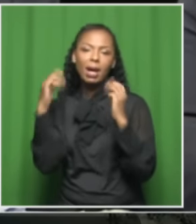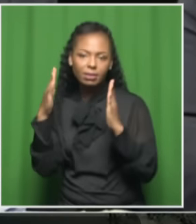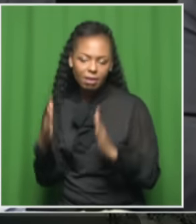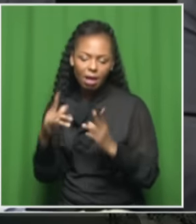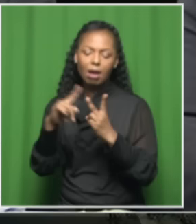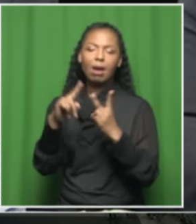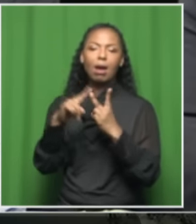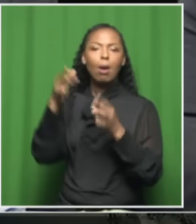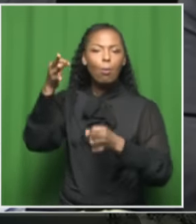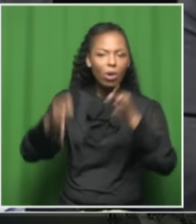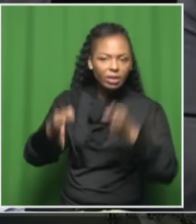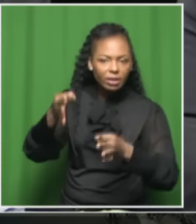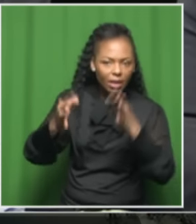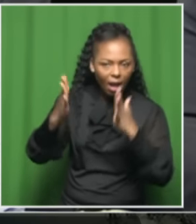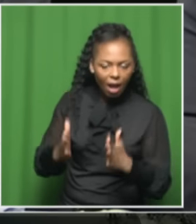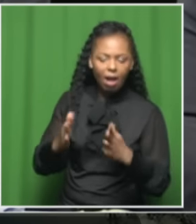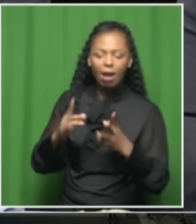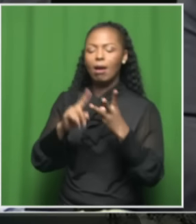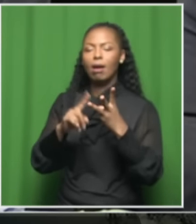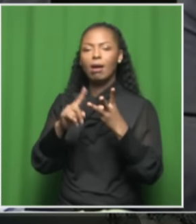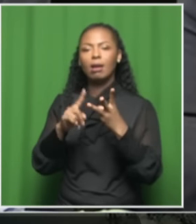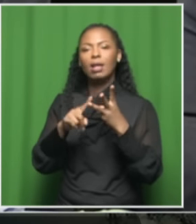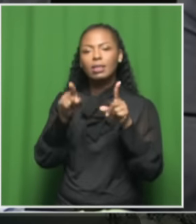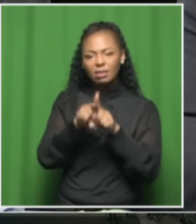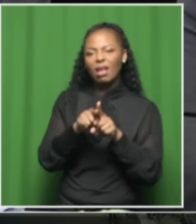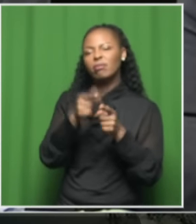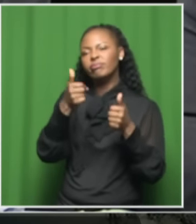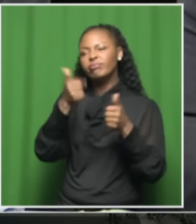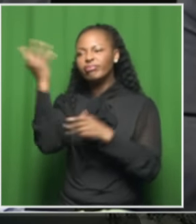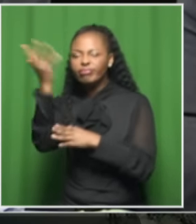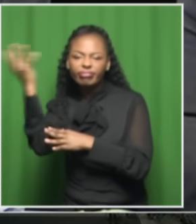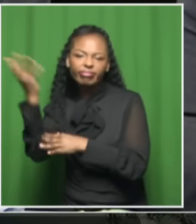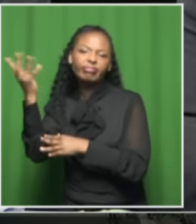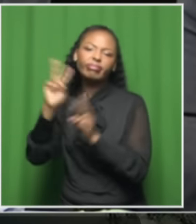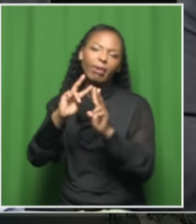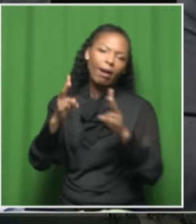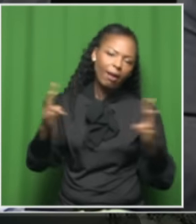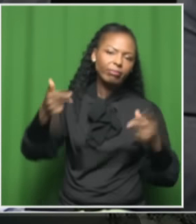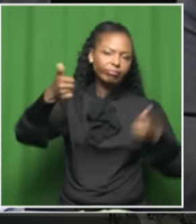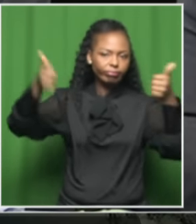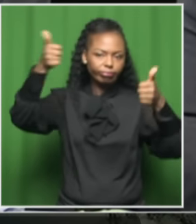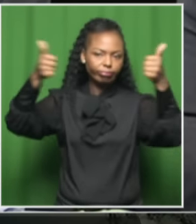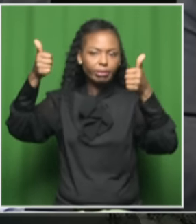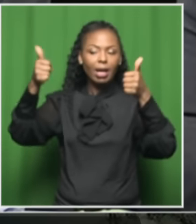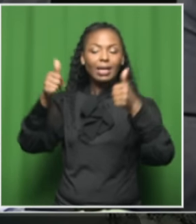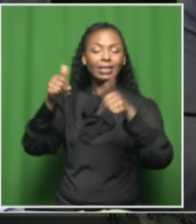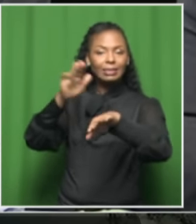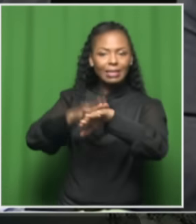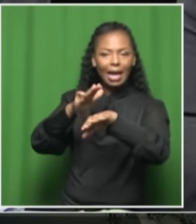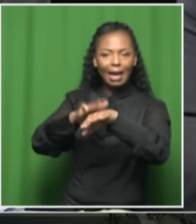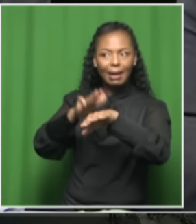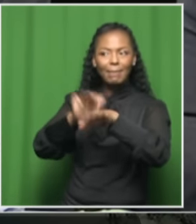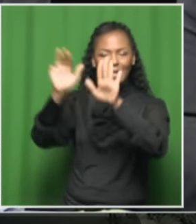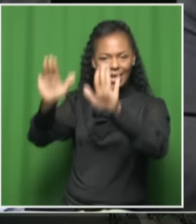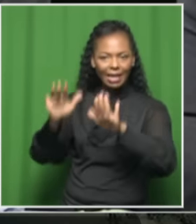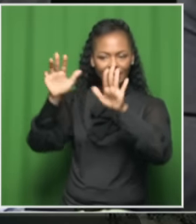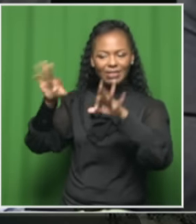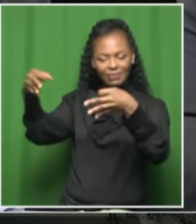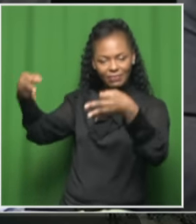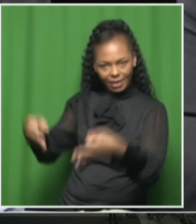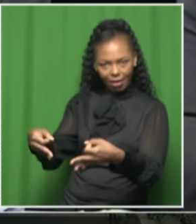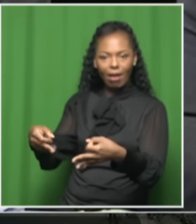space and the community at large will come and honor him. Then we'll be finally laid to rest on the 19th, which will be on Saturday